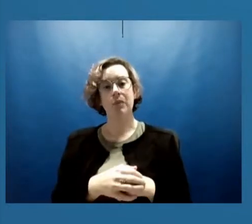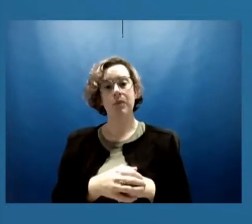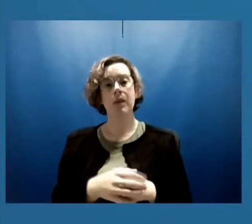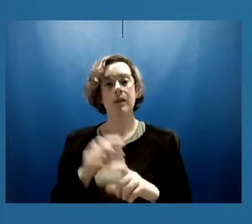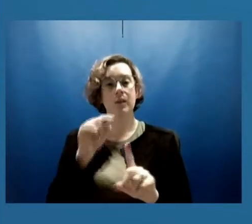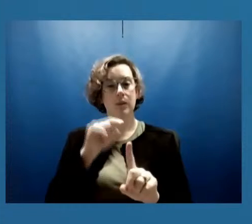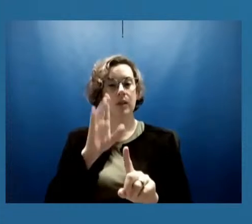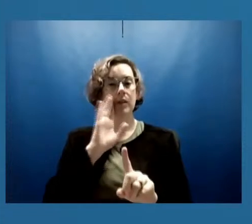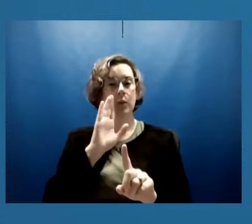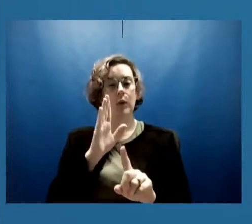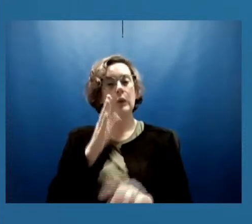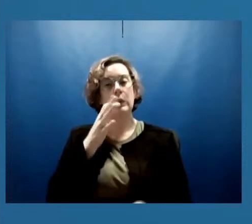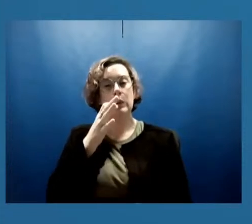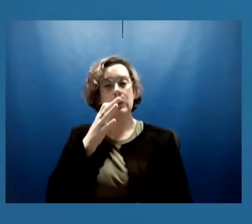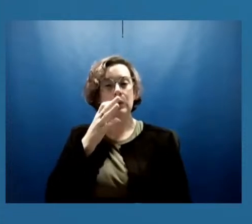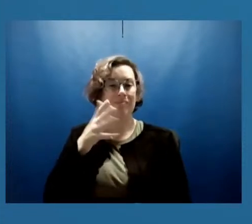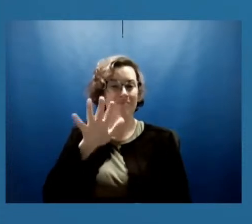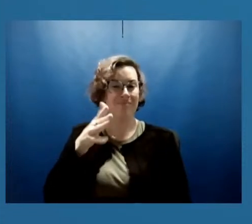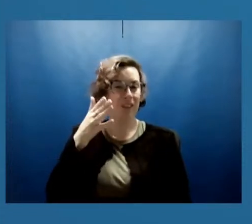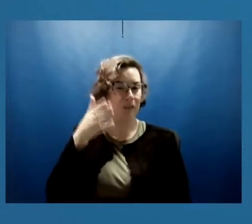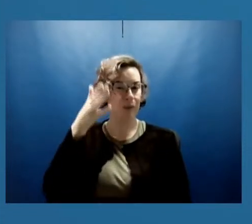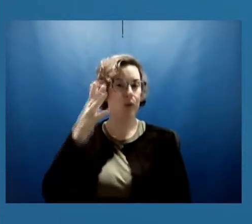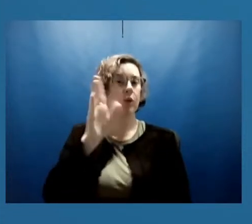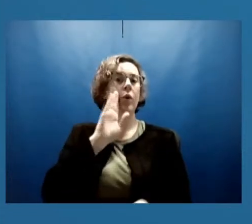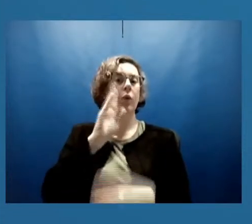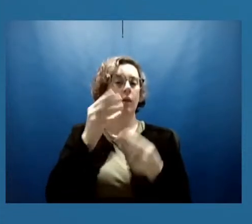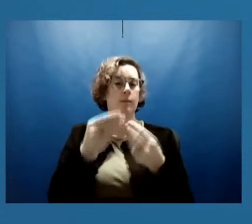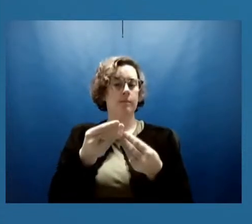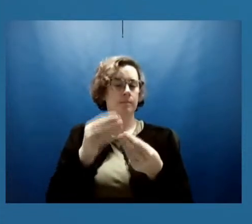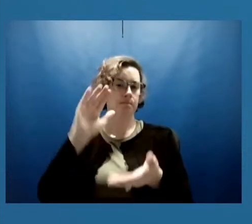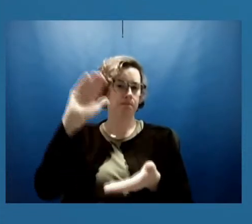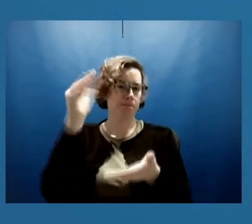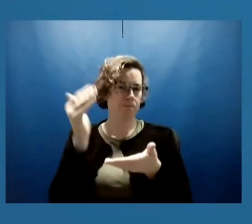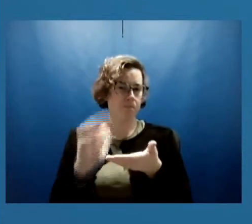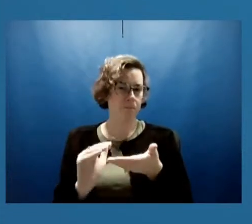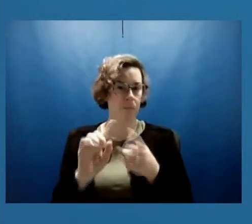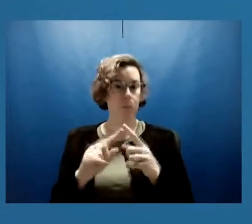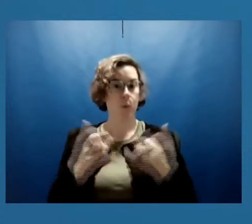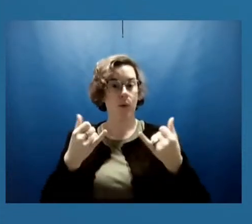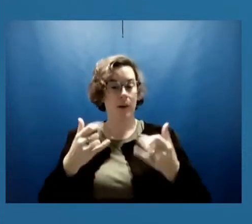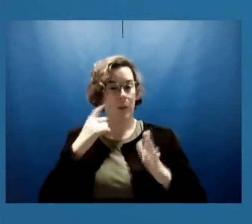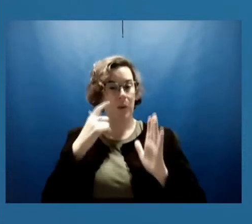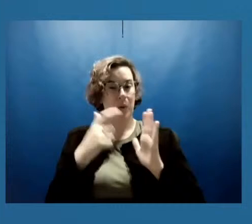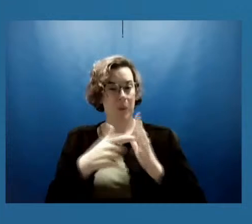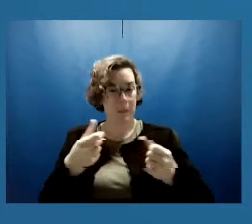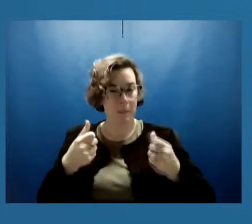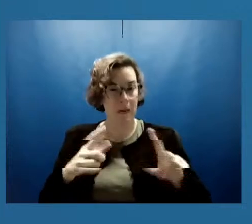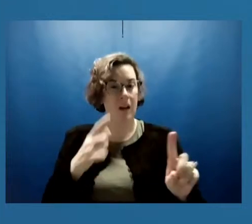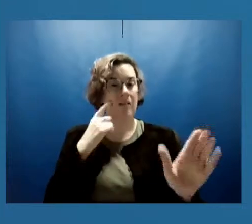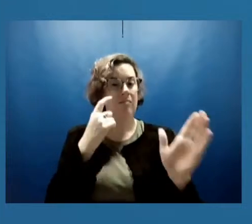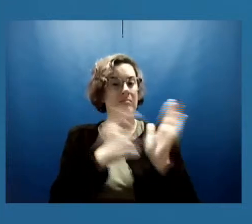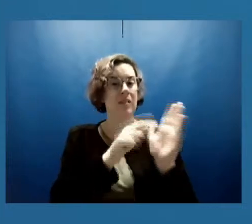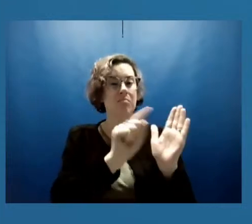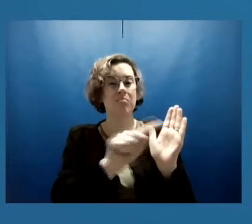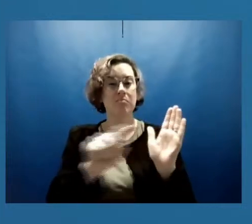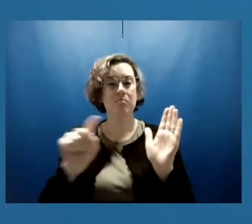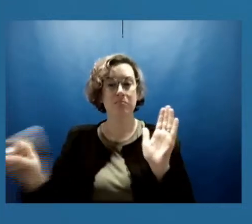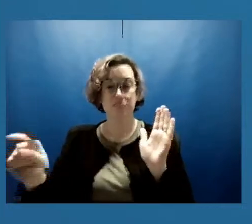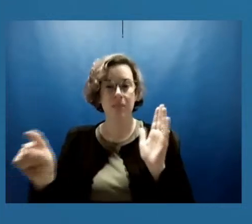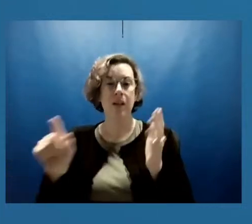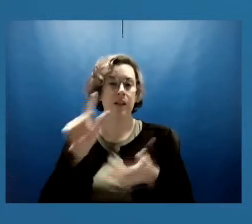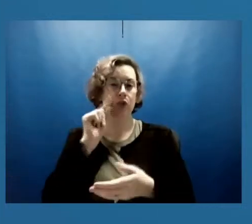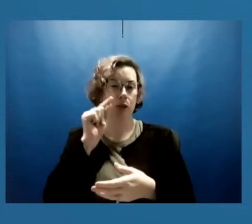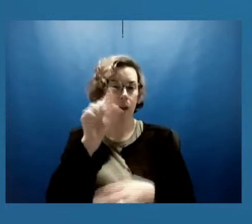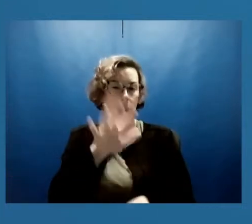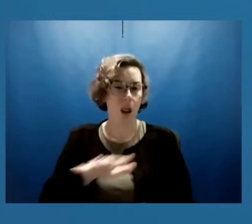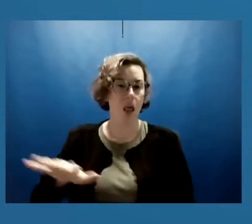the future. But unfortunately, we are seeing a lot of detections in poultry across the country.